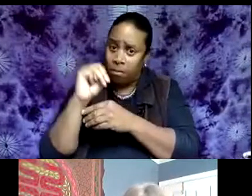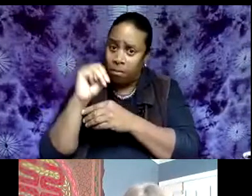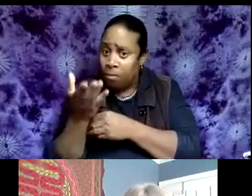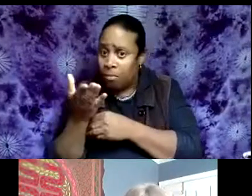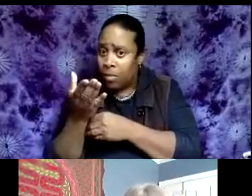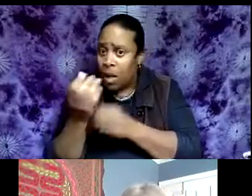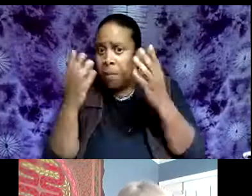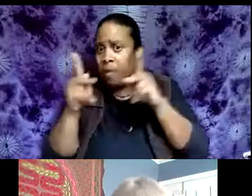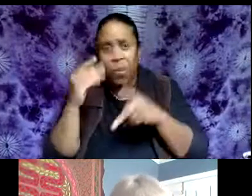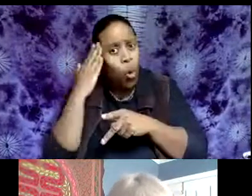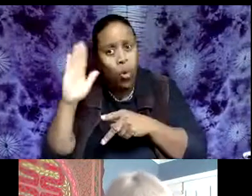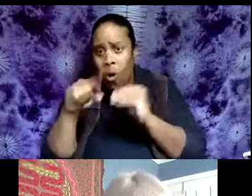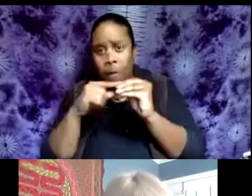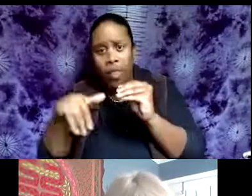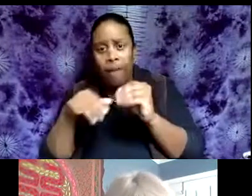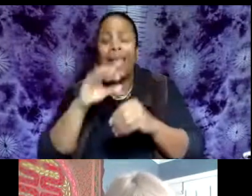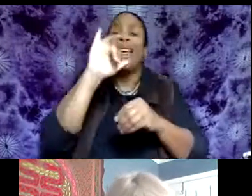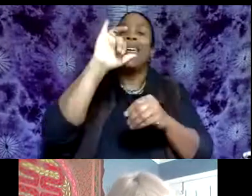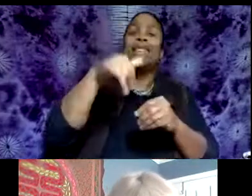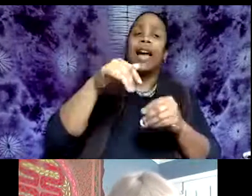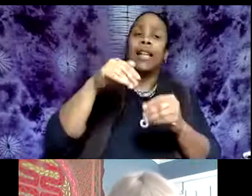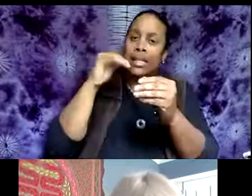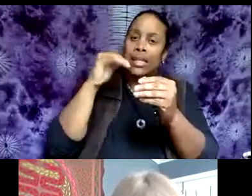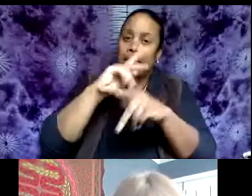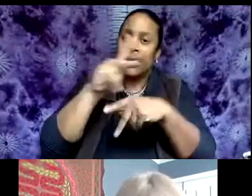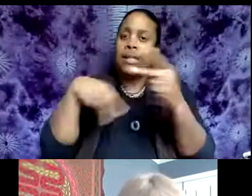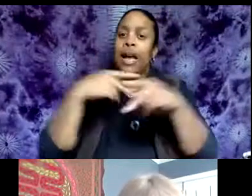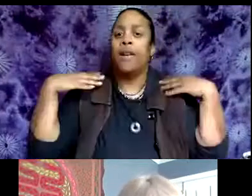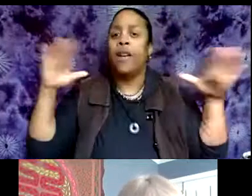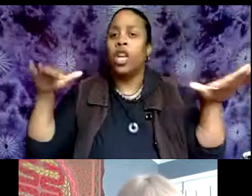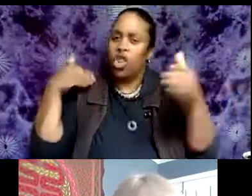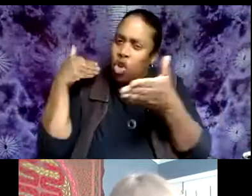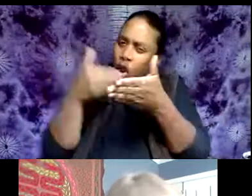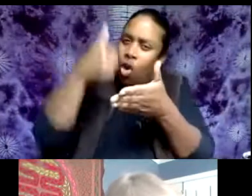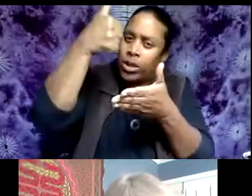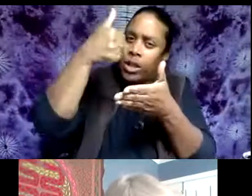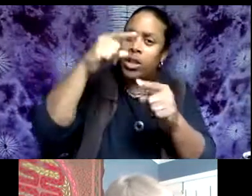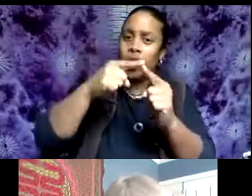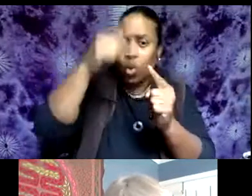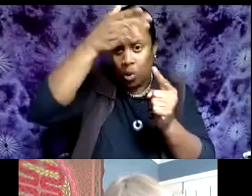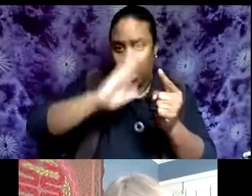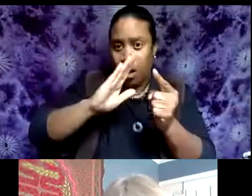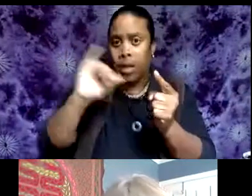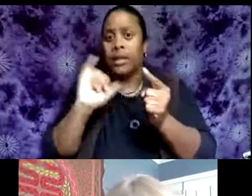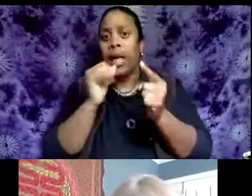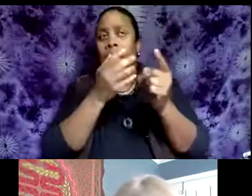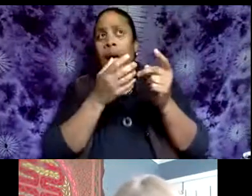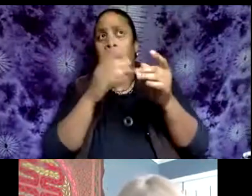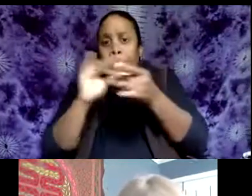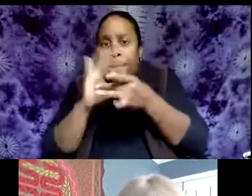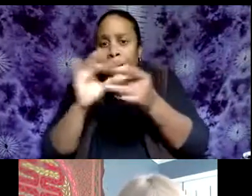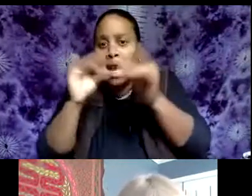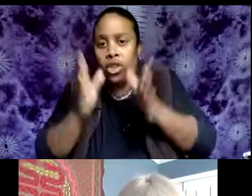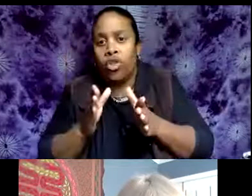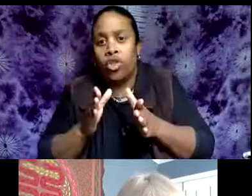seraphim angels are the closest to God, and they're actually his messengers. So he's the one, they're the ones that